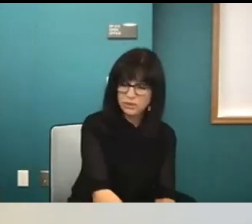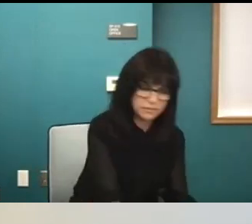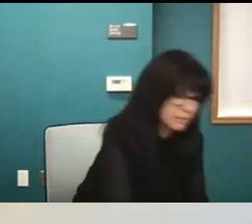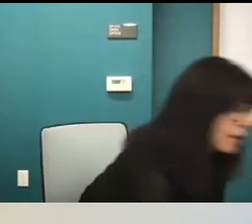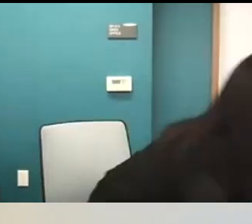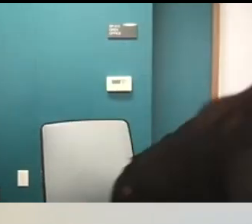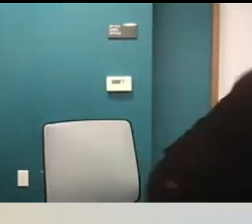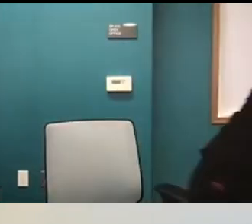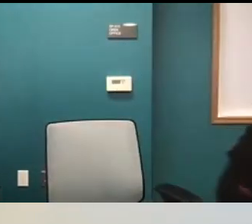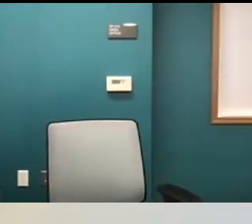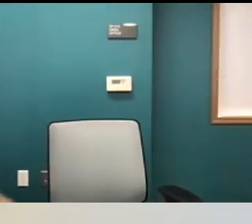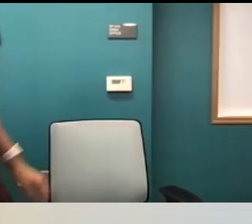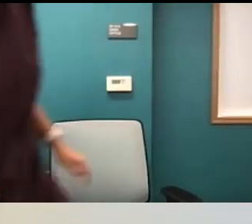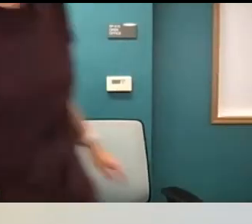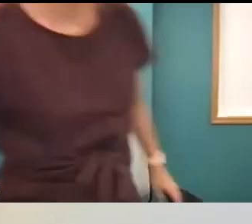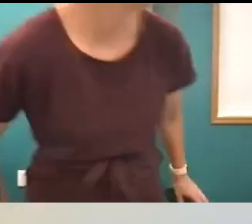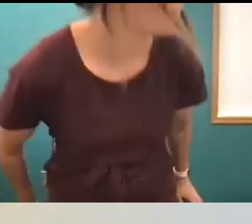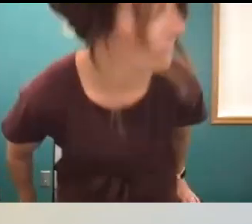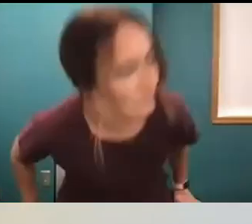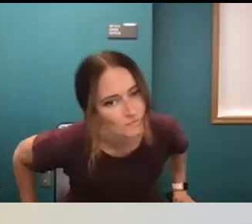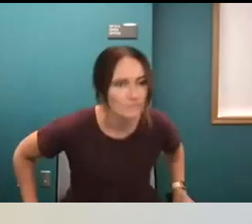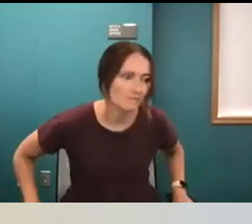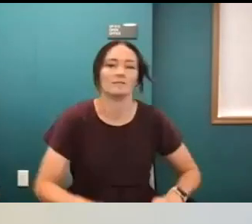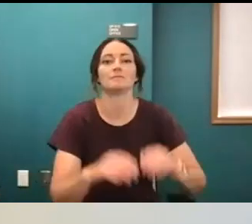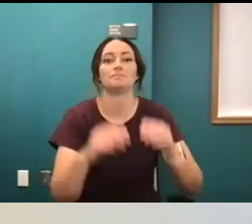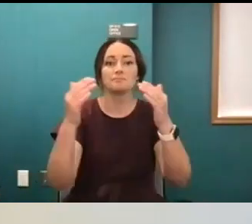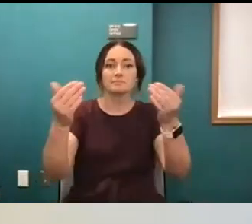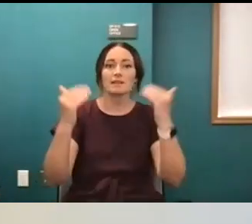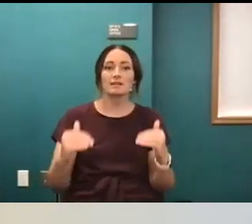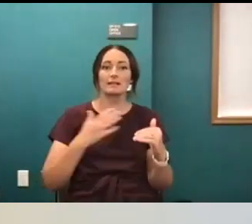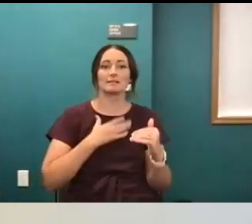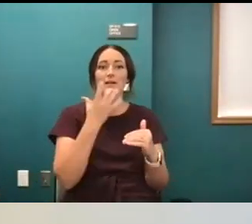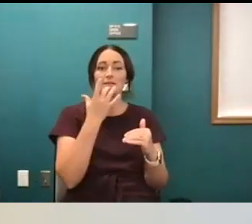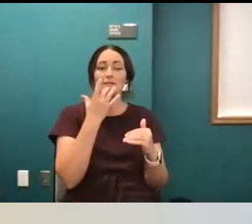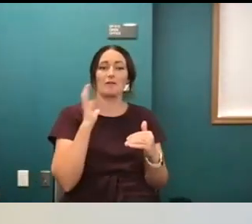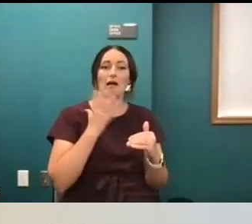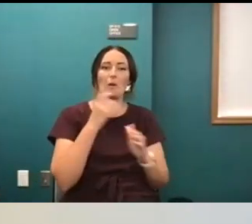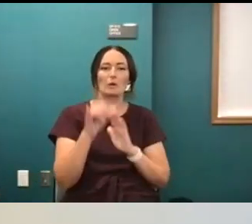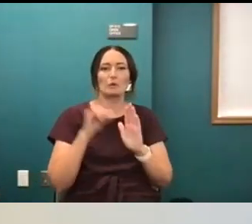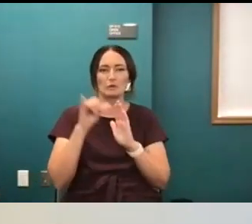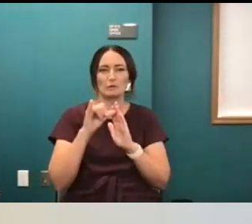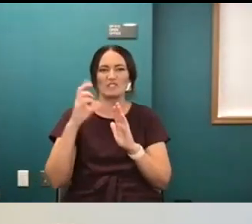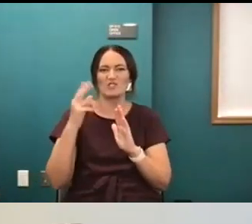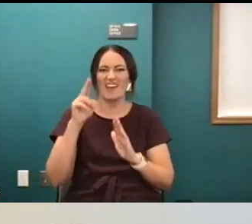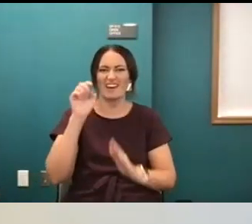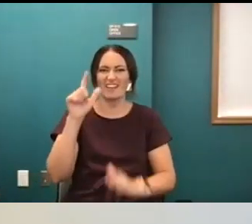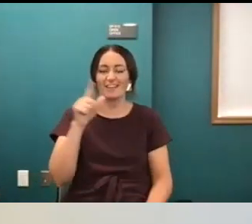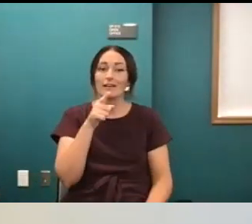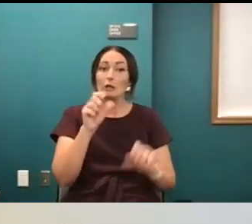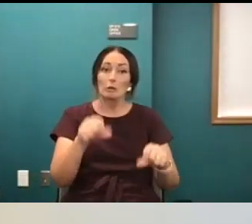Next is my favorite. It is our YouTube channel. If you go to YouTube and pretty much type in anything you want to